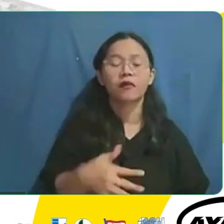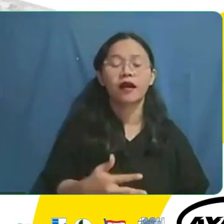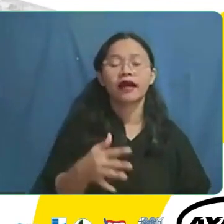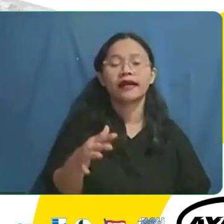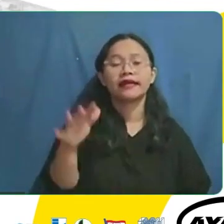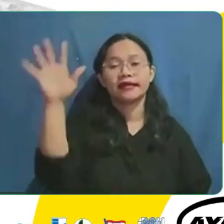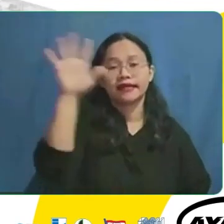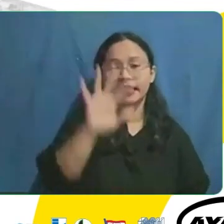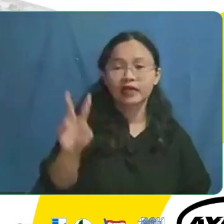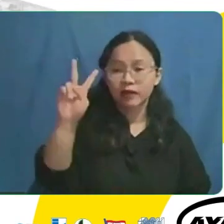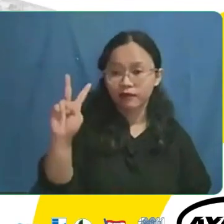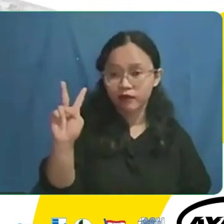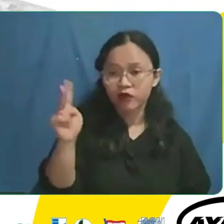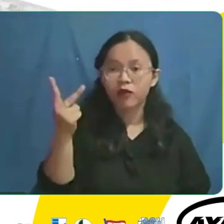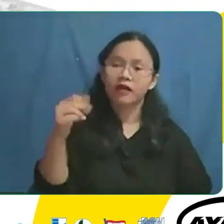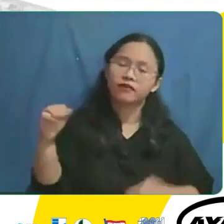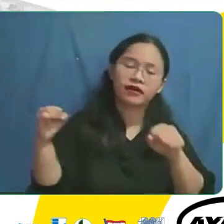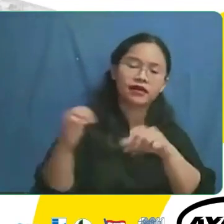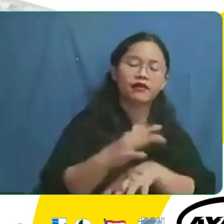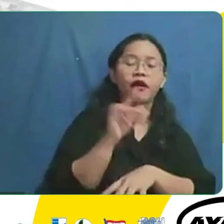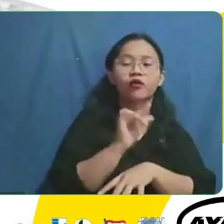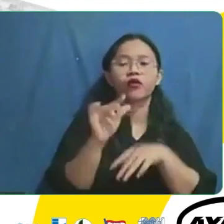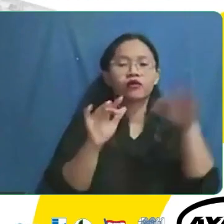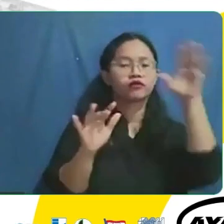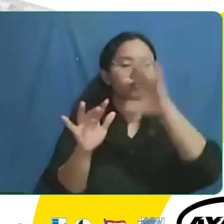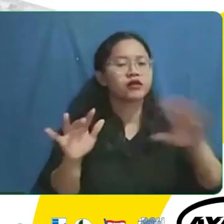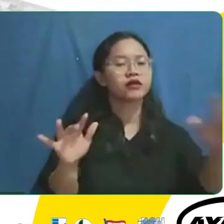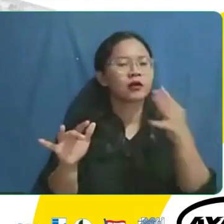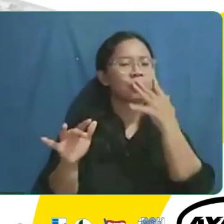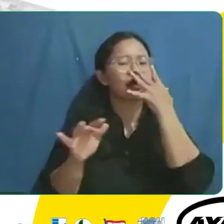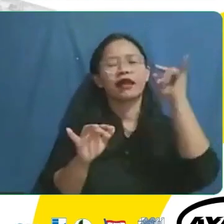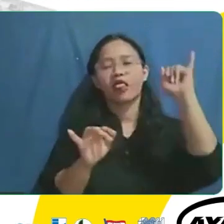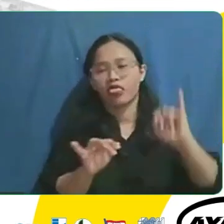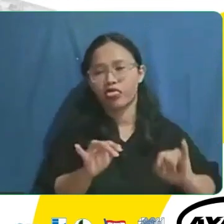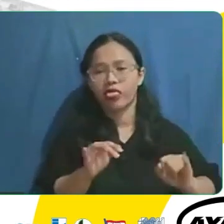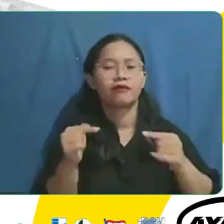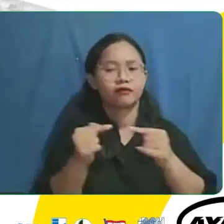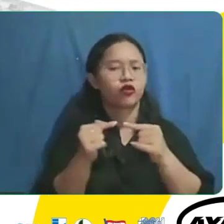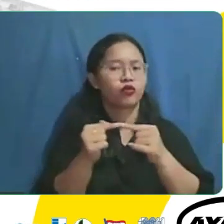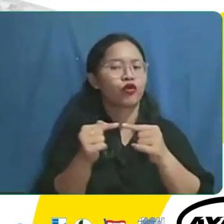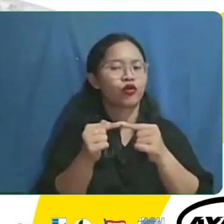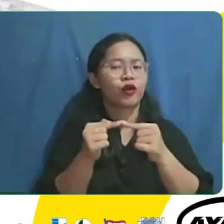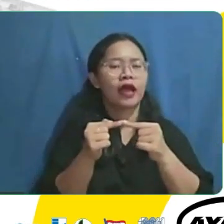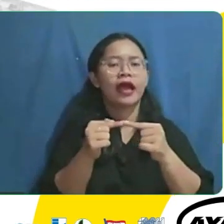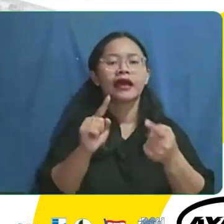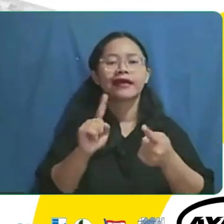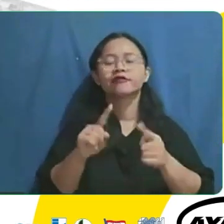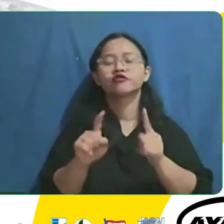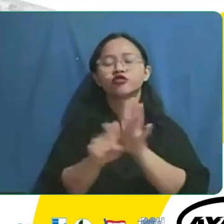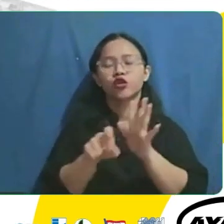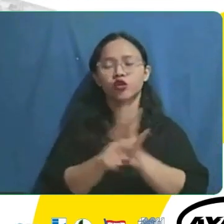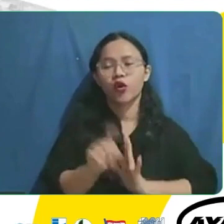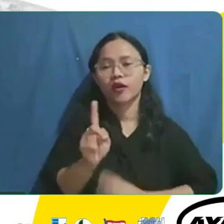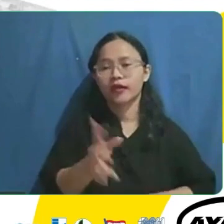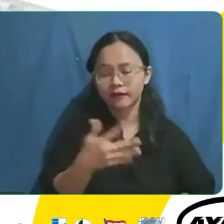meteorological pattern of temperature, precipitation, and natural disaster will interact with air pollution, such